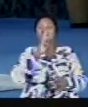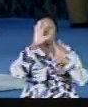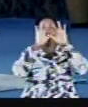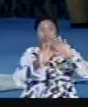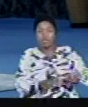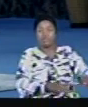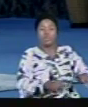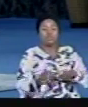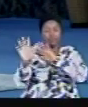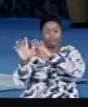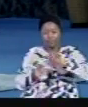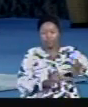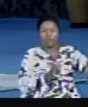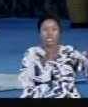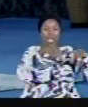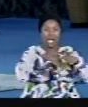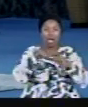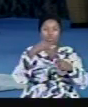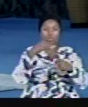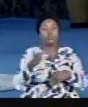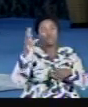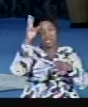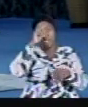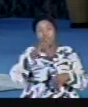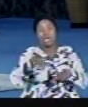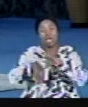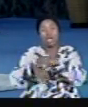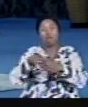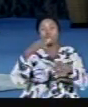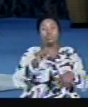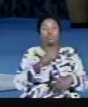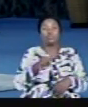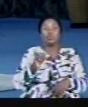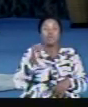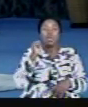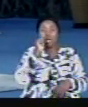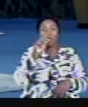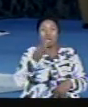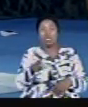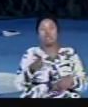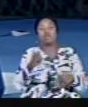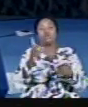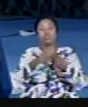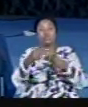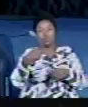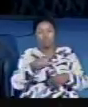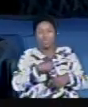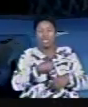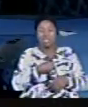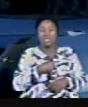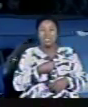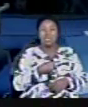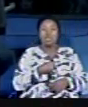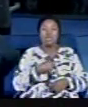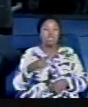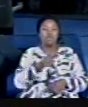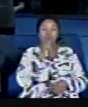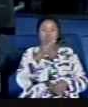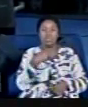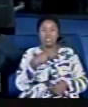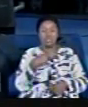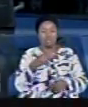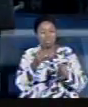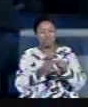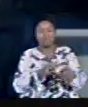of him, out of her, unto me. They will not say, every time